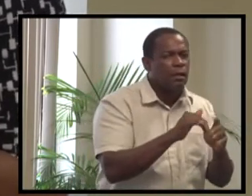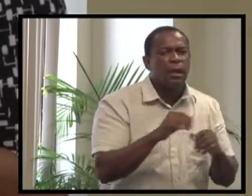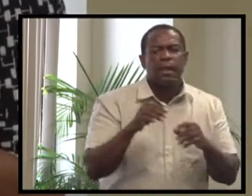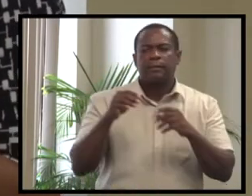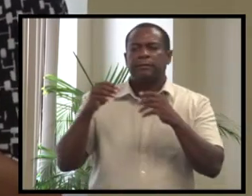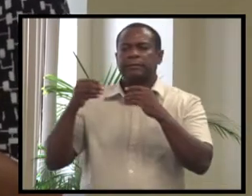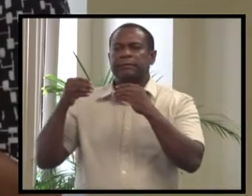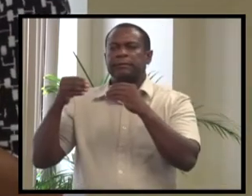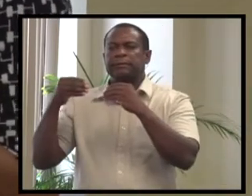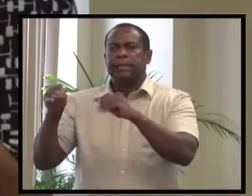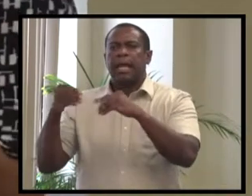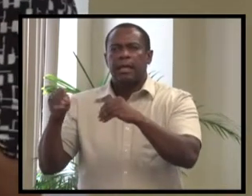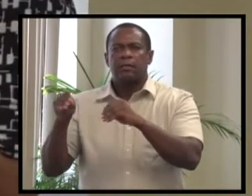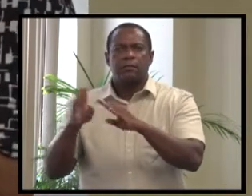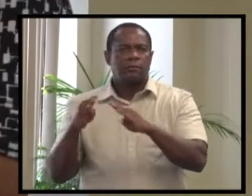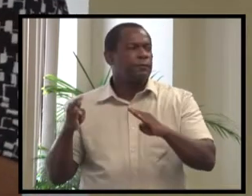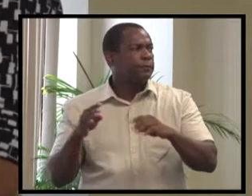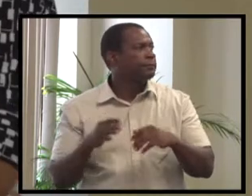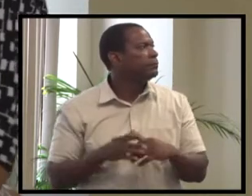So basically,